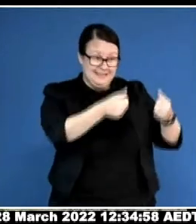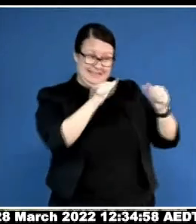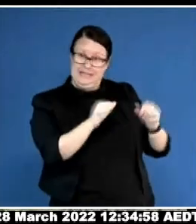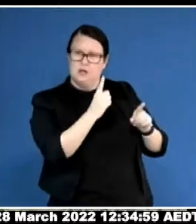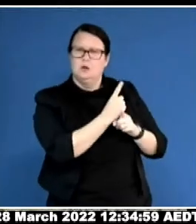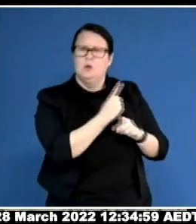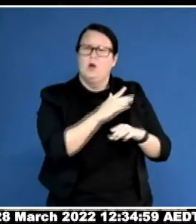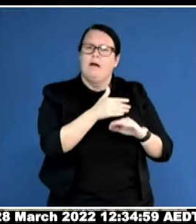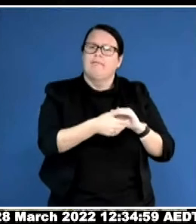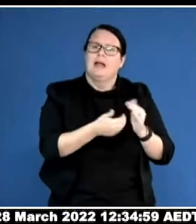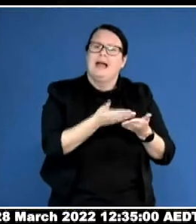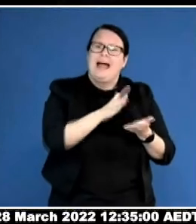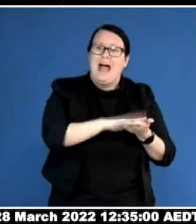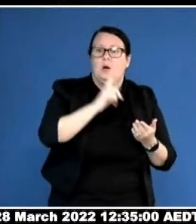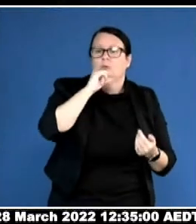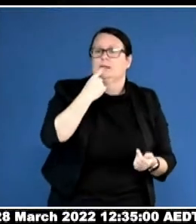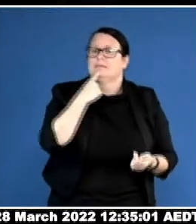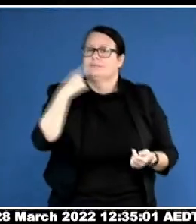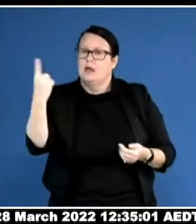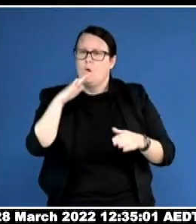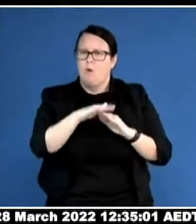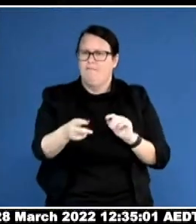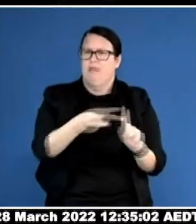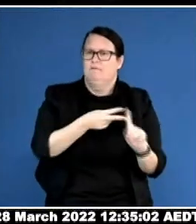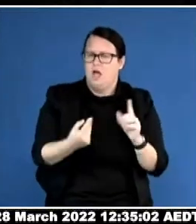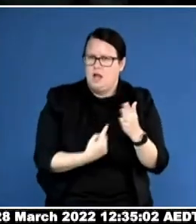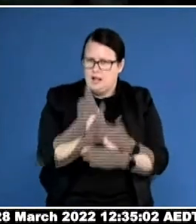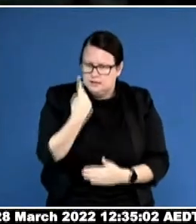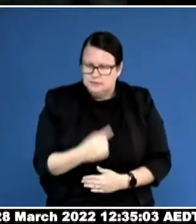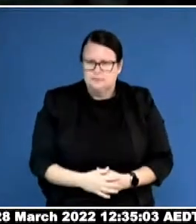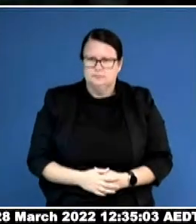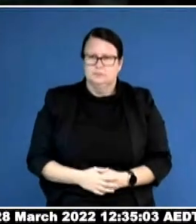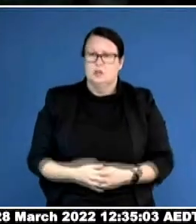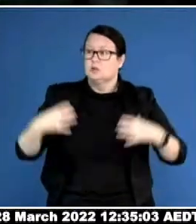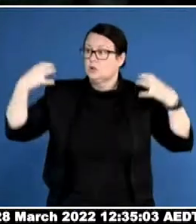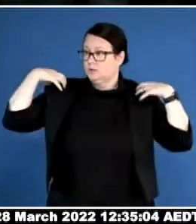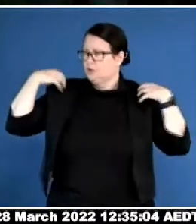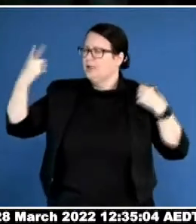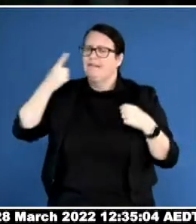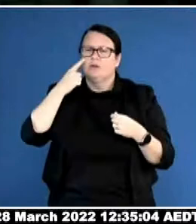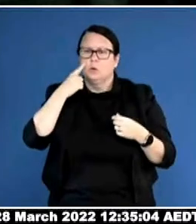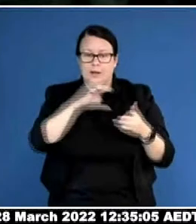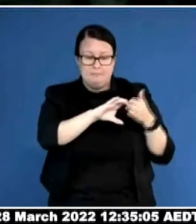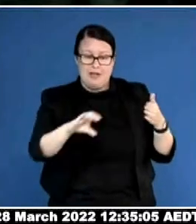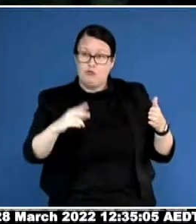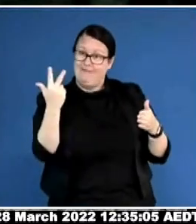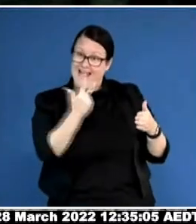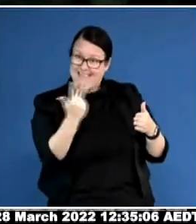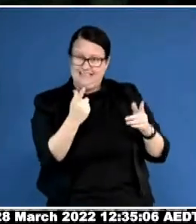disclosing violence? So, Commissioners, this starts at page 4 of the statement, paragraph 18. So this is where we're up